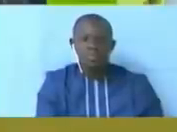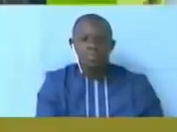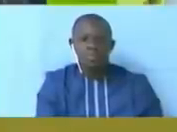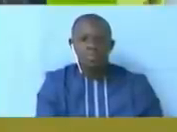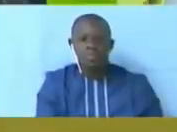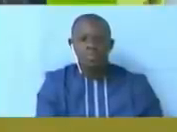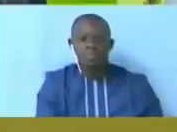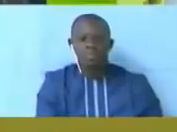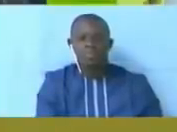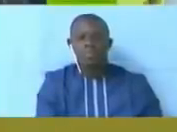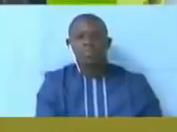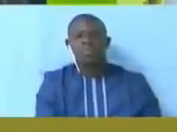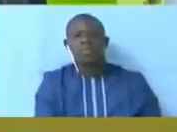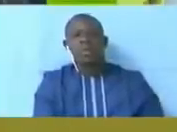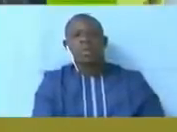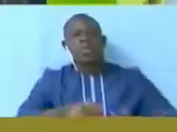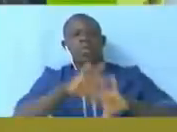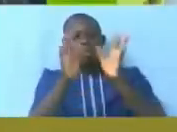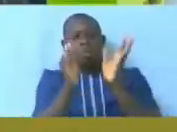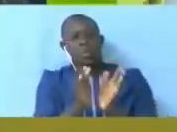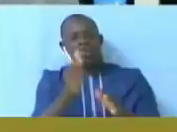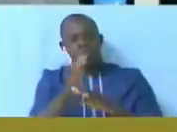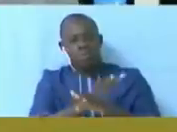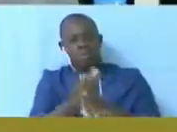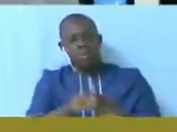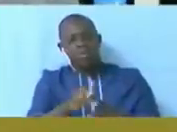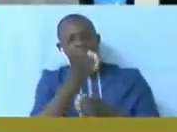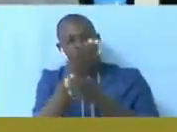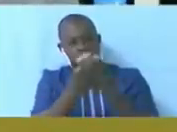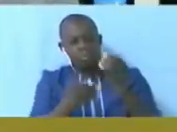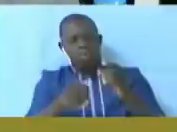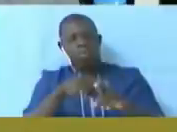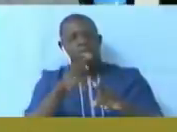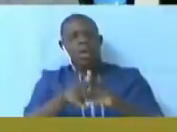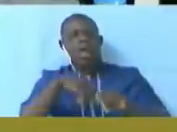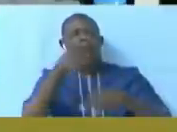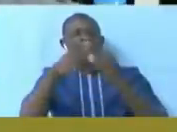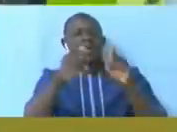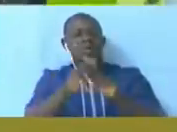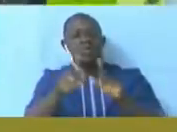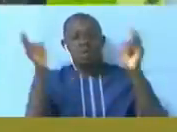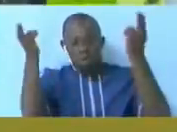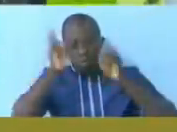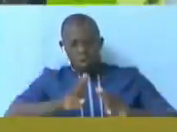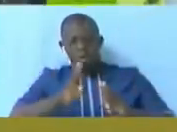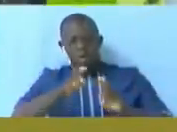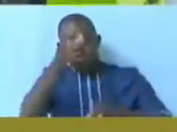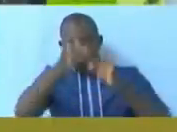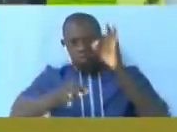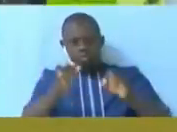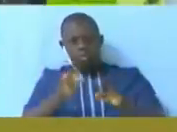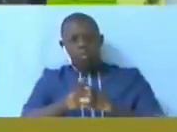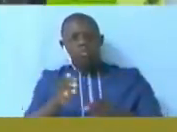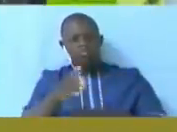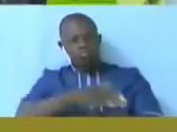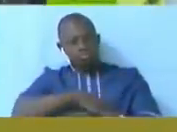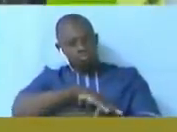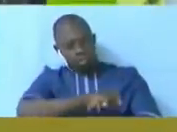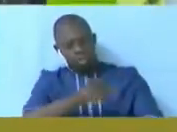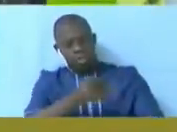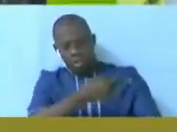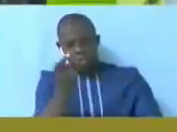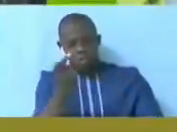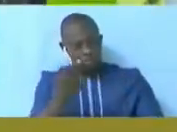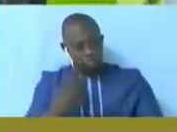their conviction and sentence. Be kanata Morocco no kabri loi ye sorong ye sorong. At that material time. What wala?